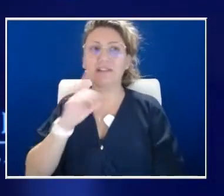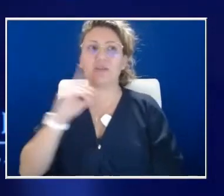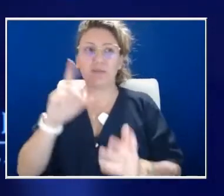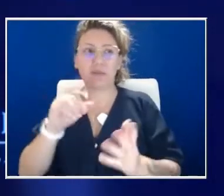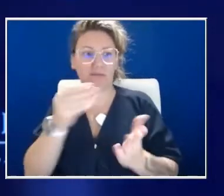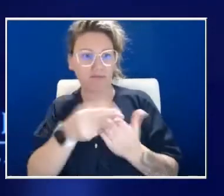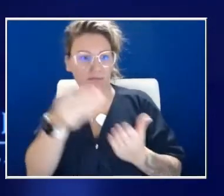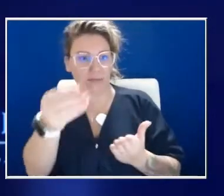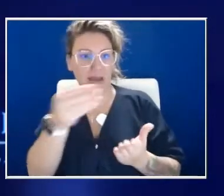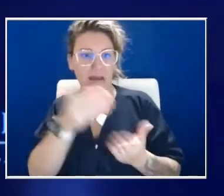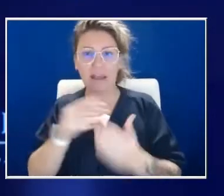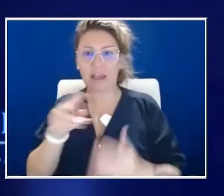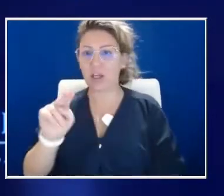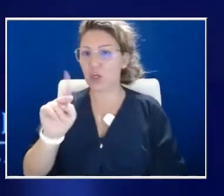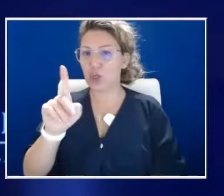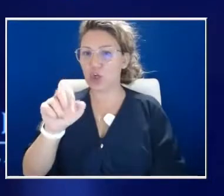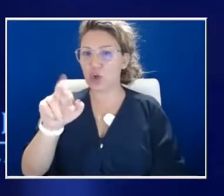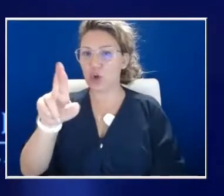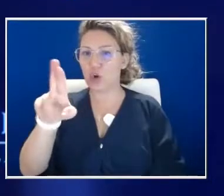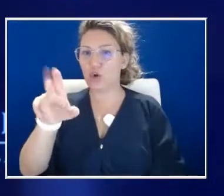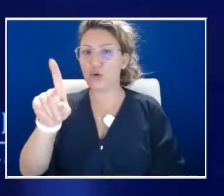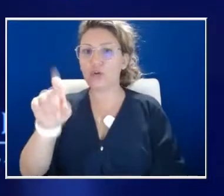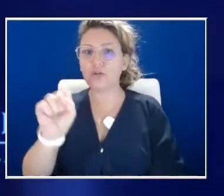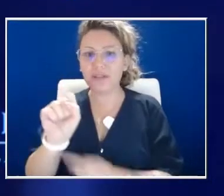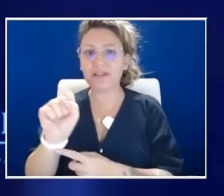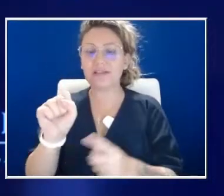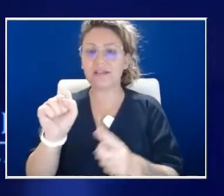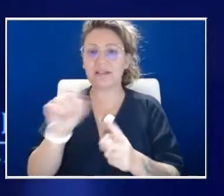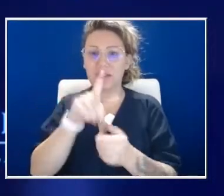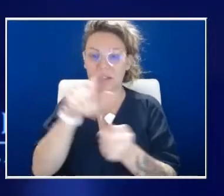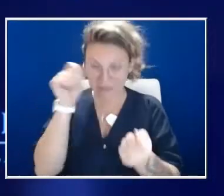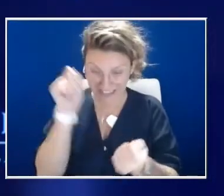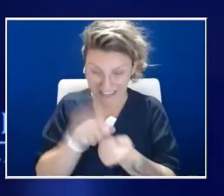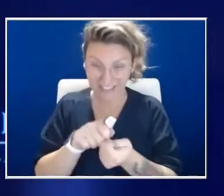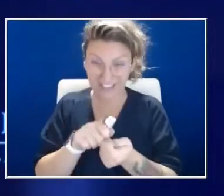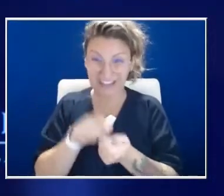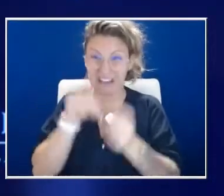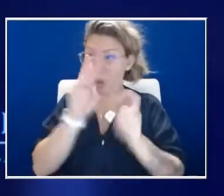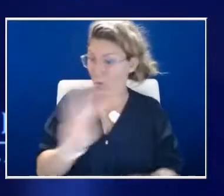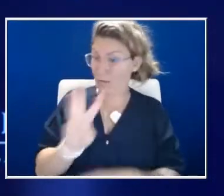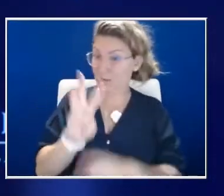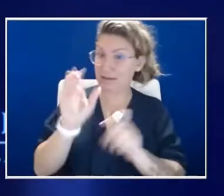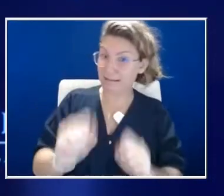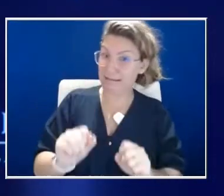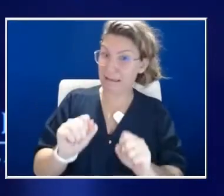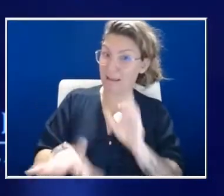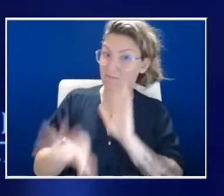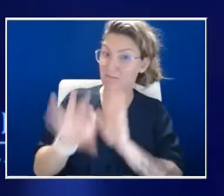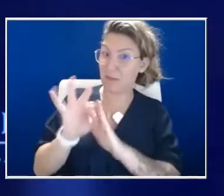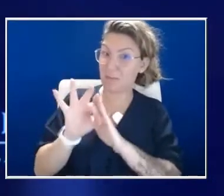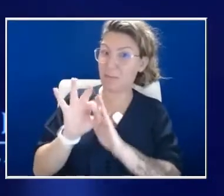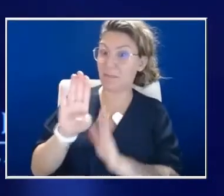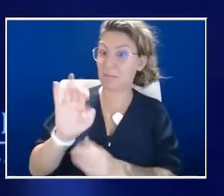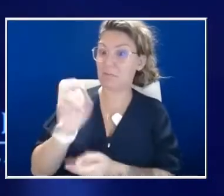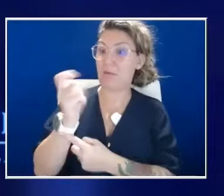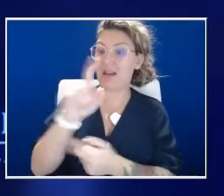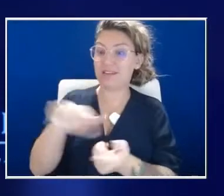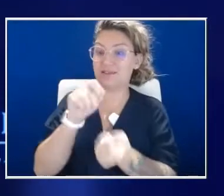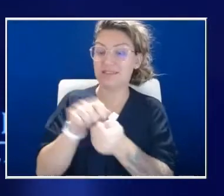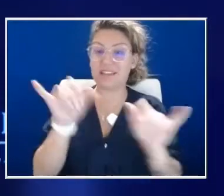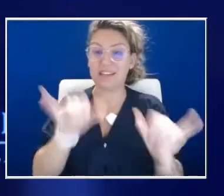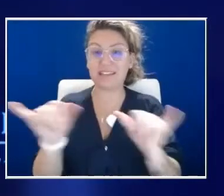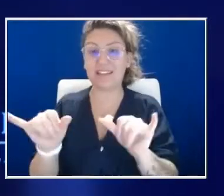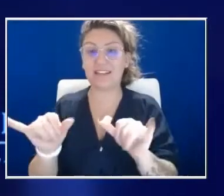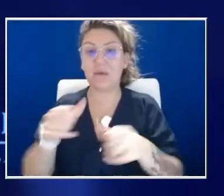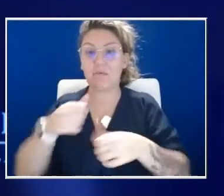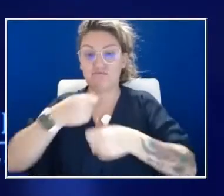Nerds Ropes that's specifically for THC infused Nerds Ropes that the box is exactly the same and the product looks exactly